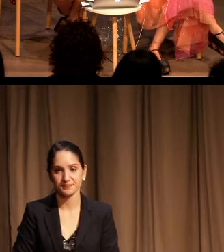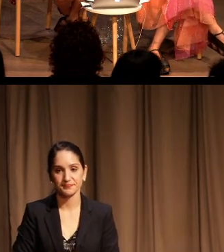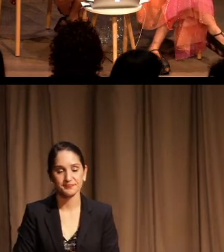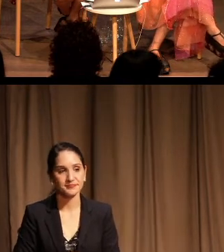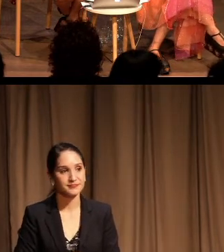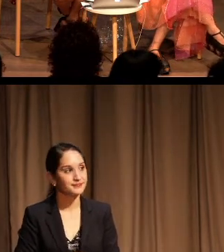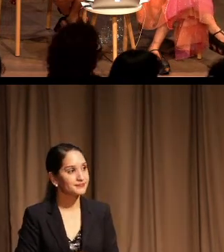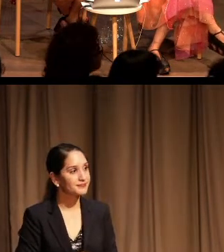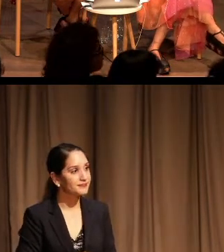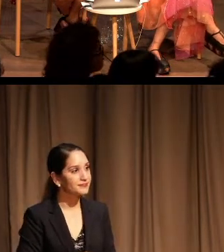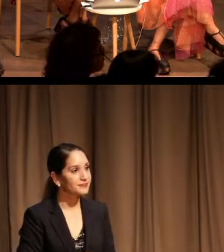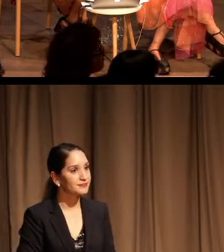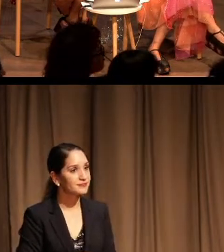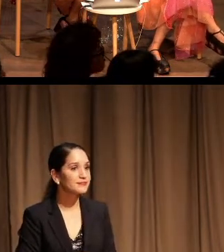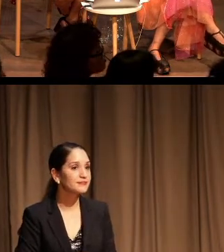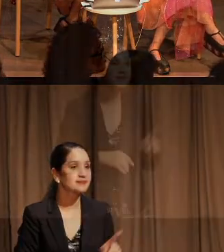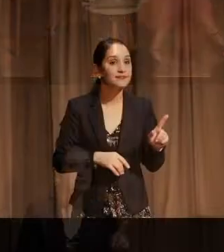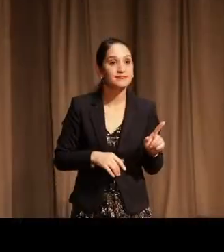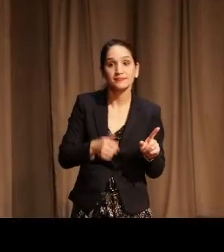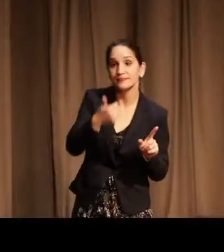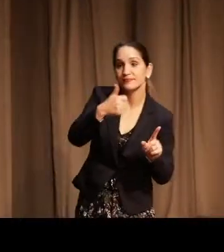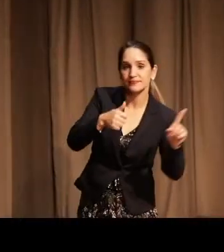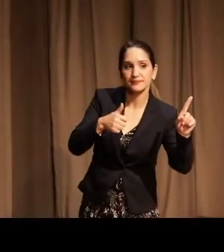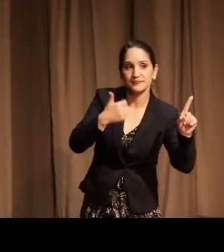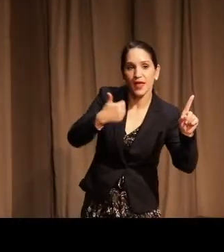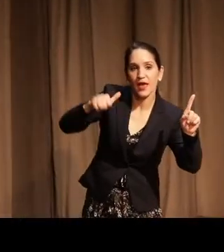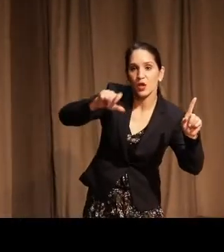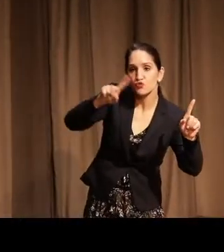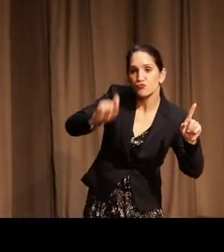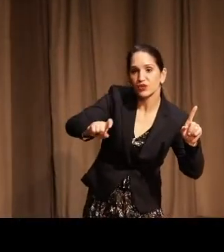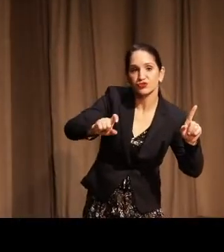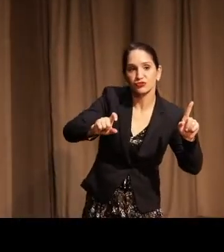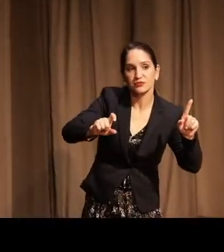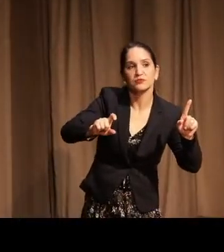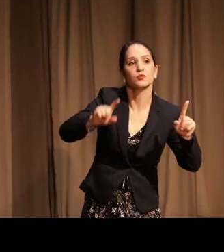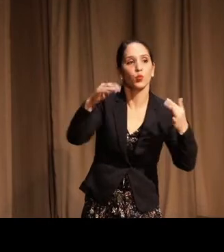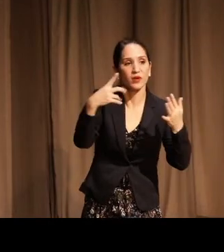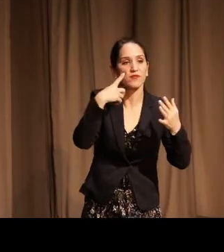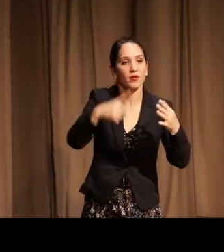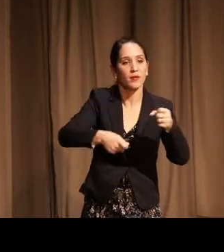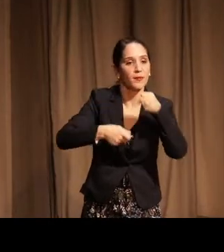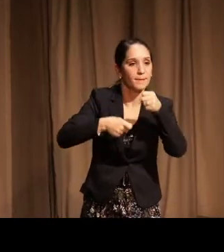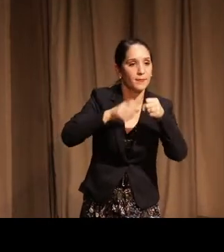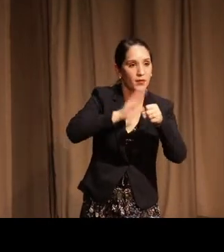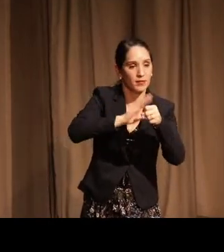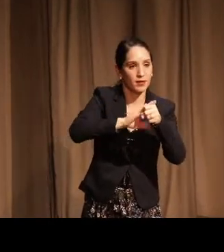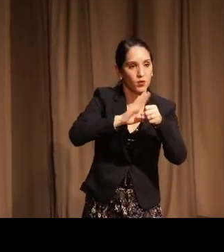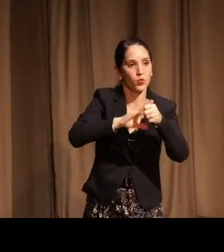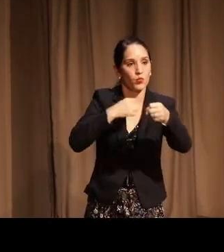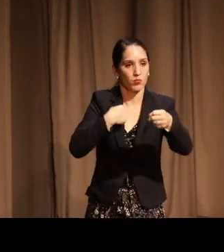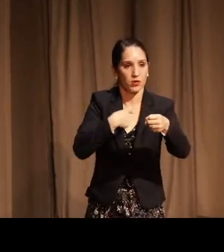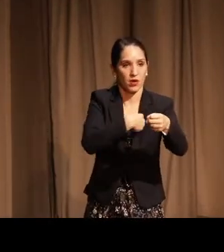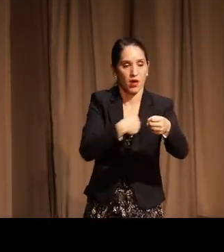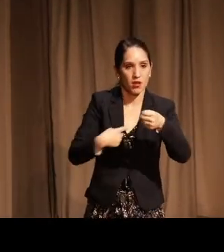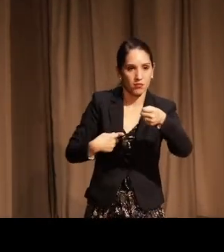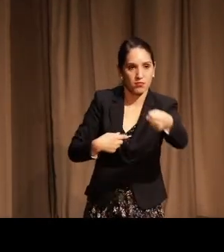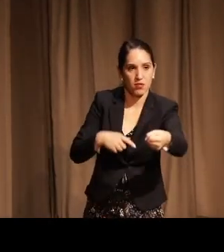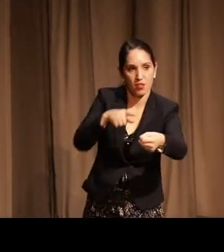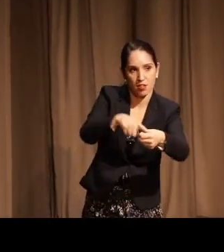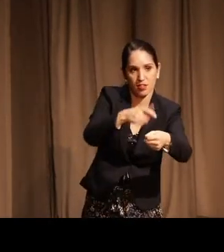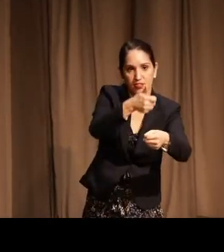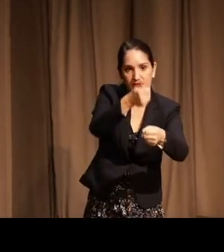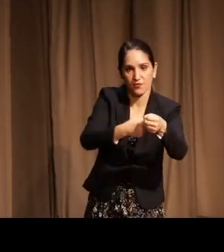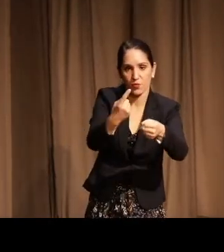Okay, if you have a question, just raise your hand and we'll bring the mic to you. Please wait for the mic so we can capture the audio for everyone